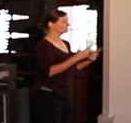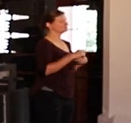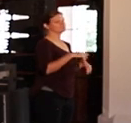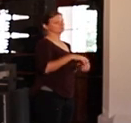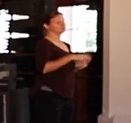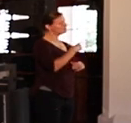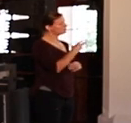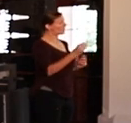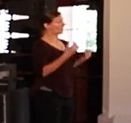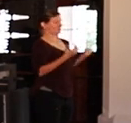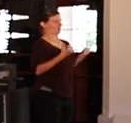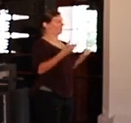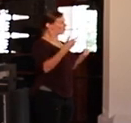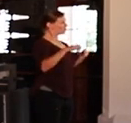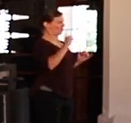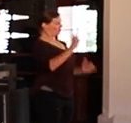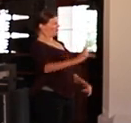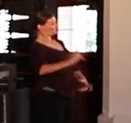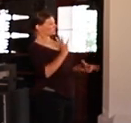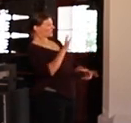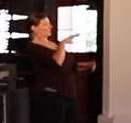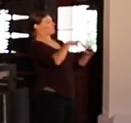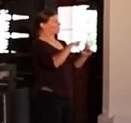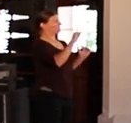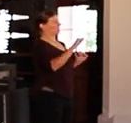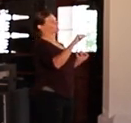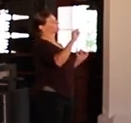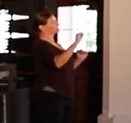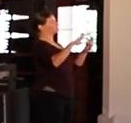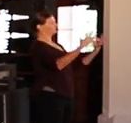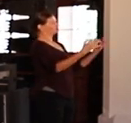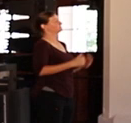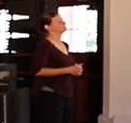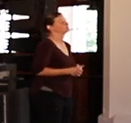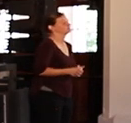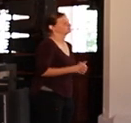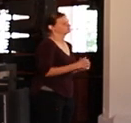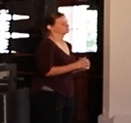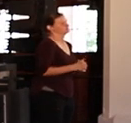want you to know that you are now officially a part of the Agnes Scott family.